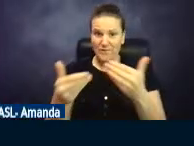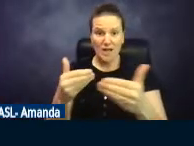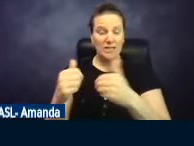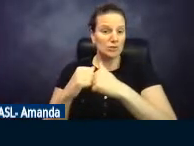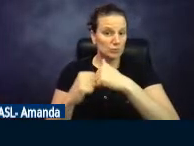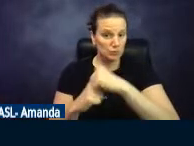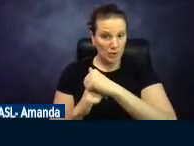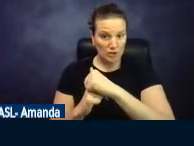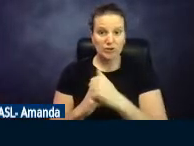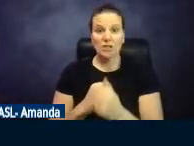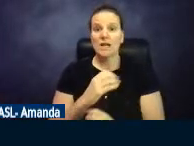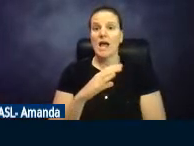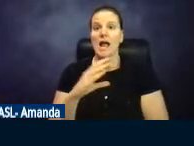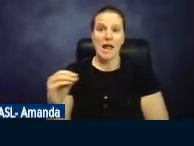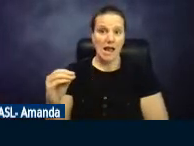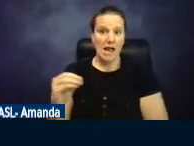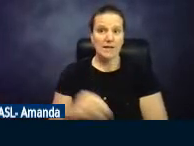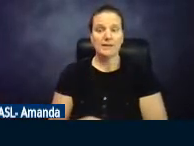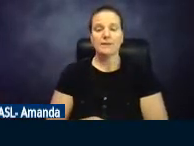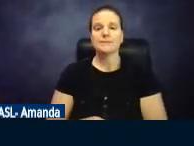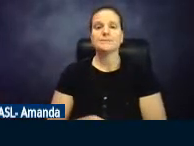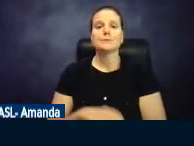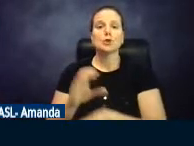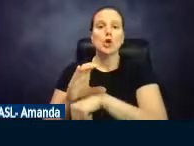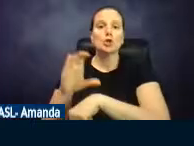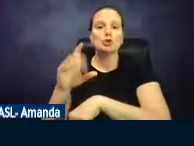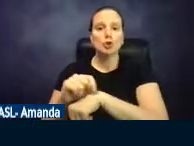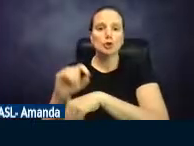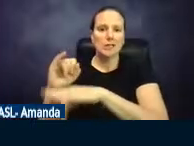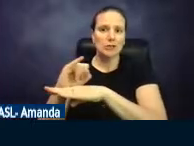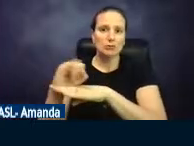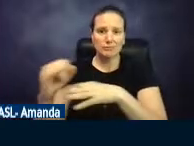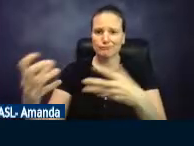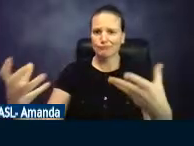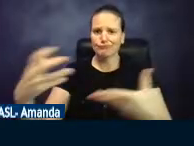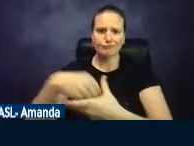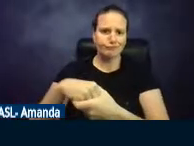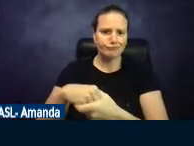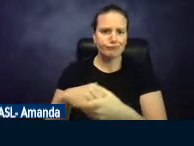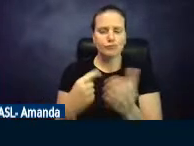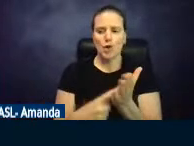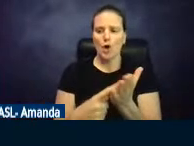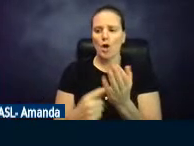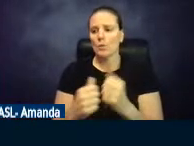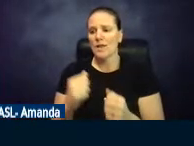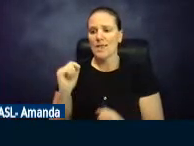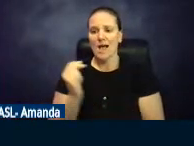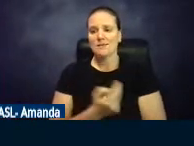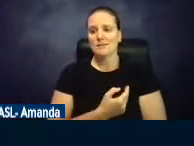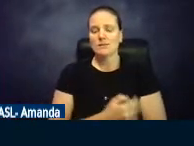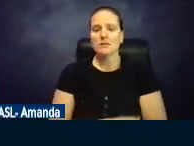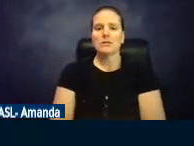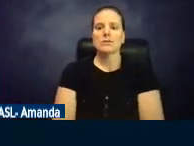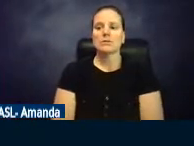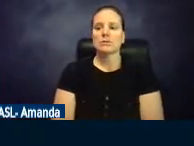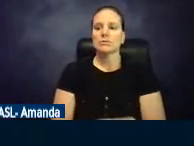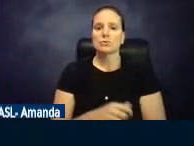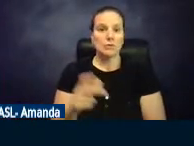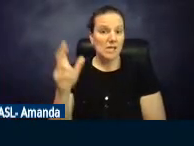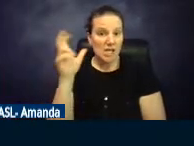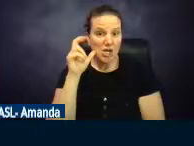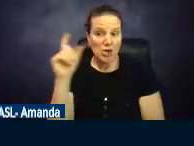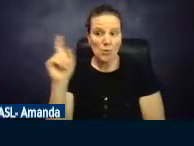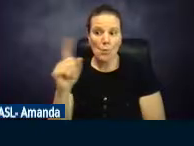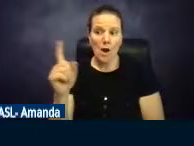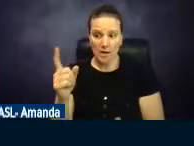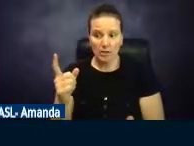construction and consulting industry to come and talk to us and hear where we are at on this program.